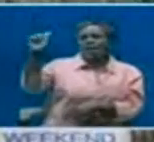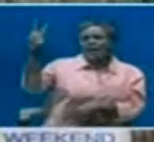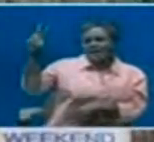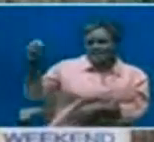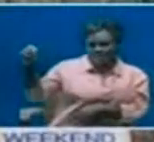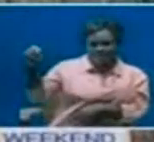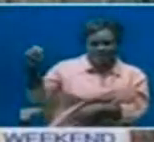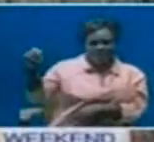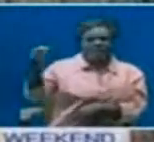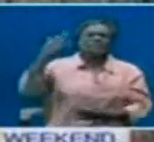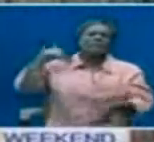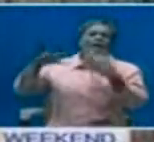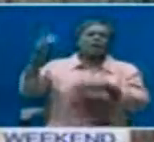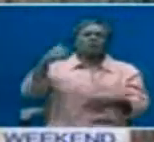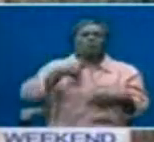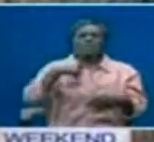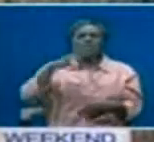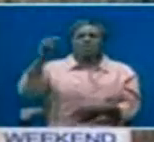voice.